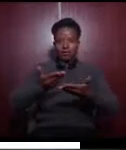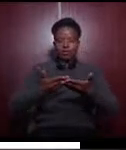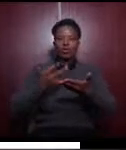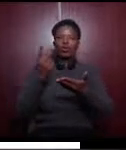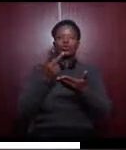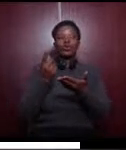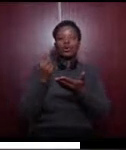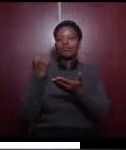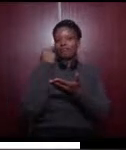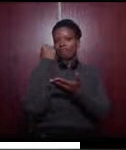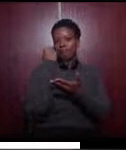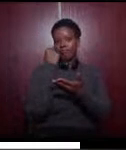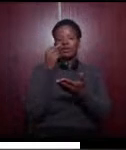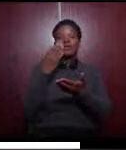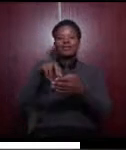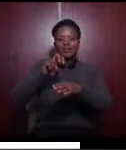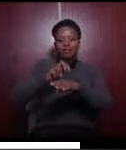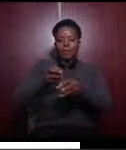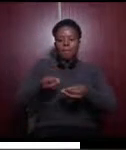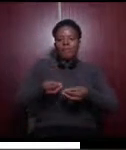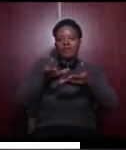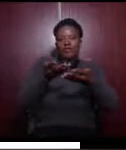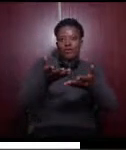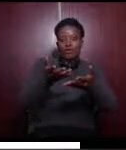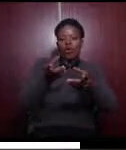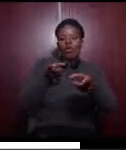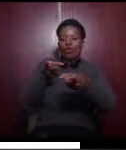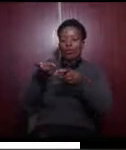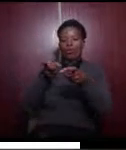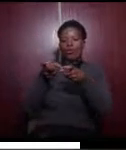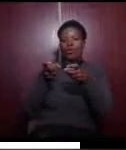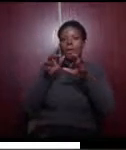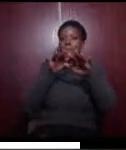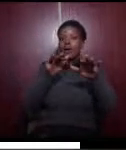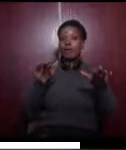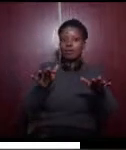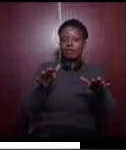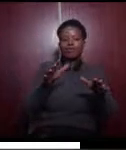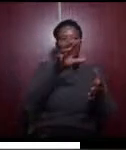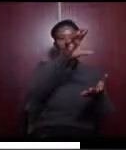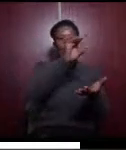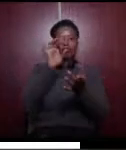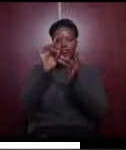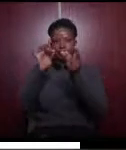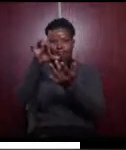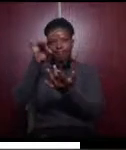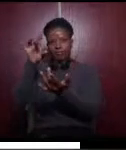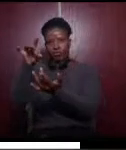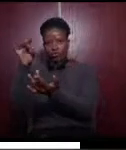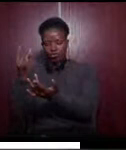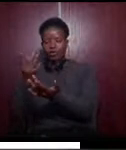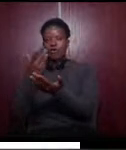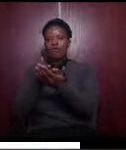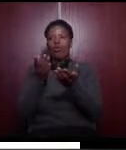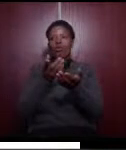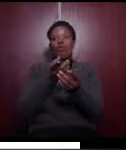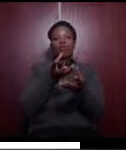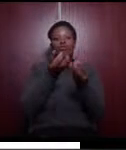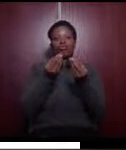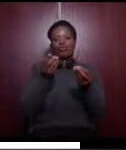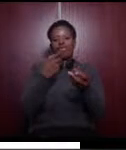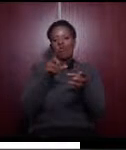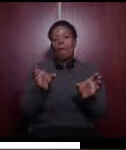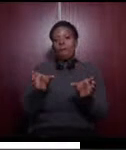shall provide control of the people that are delegated to provide the secretariat to the board.